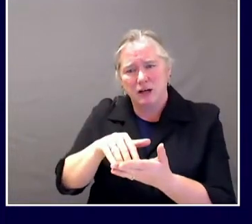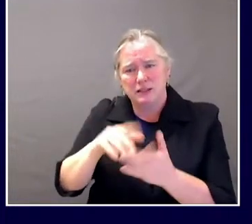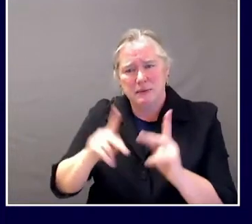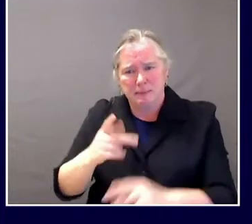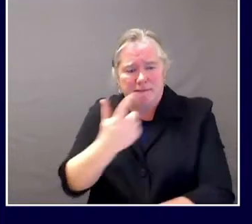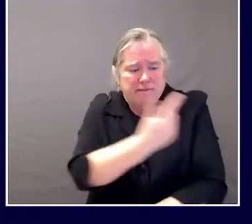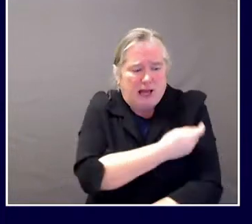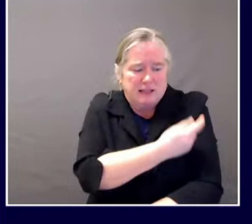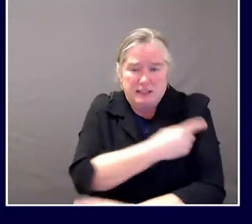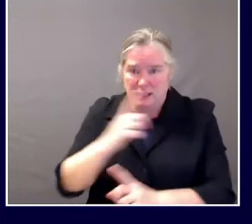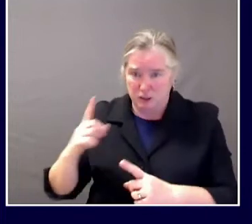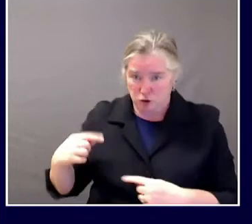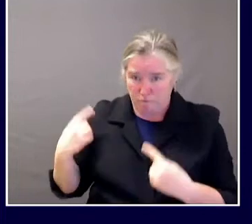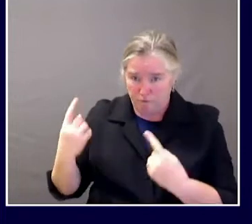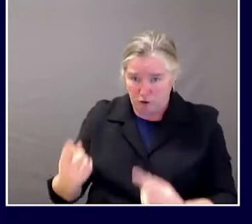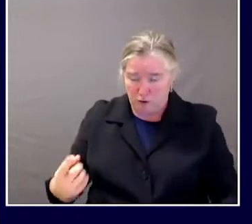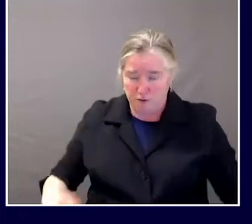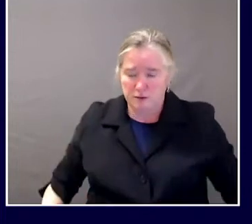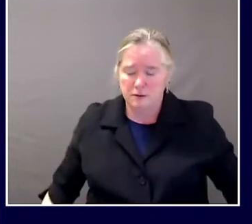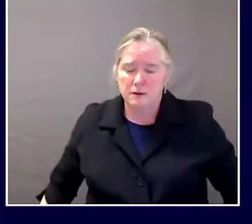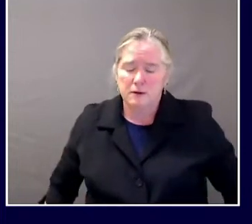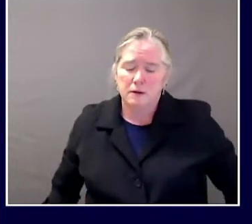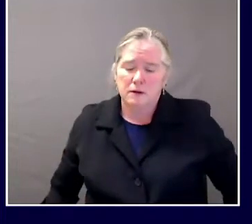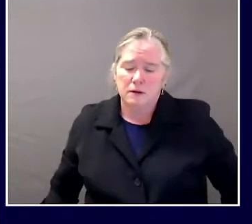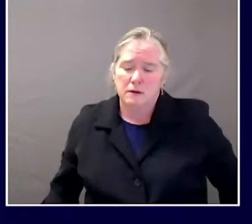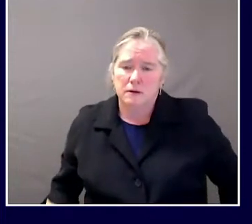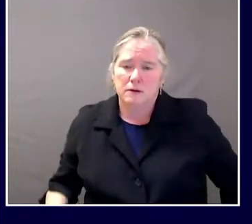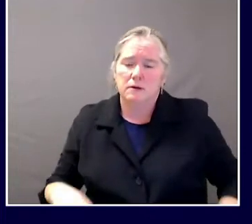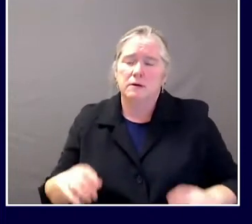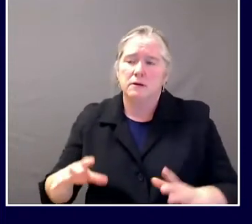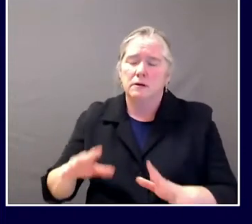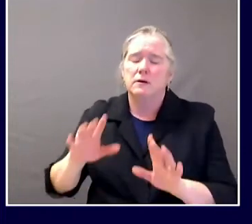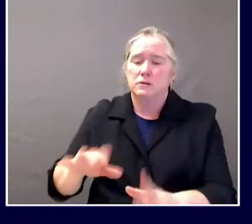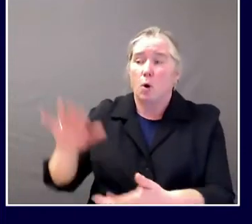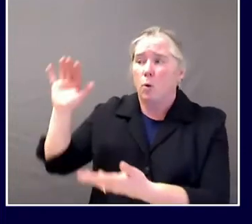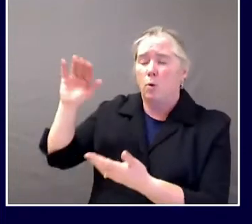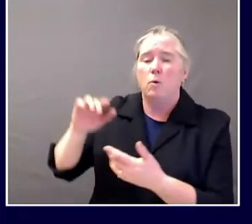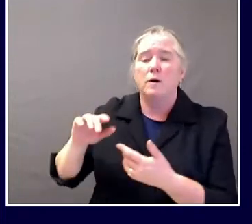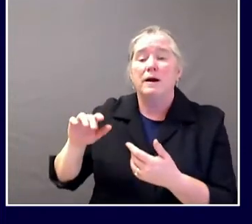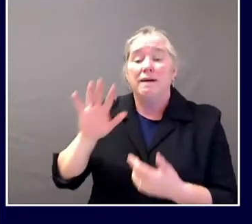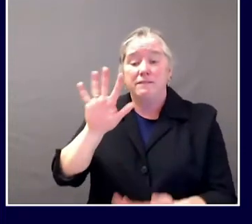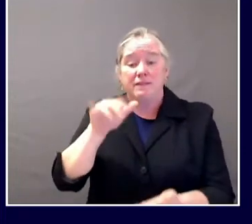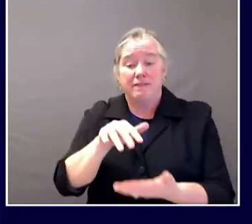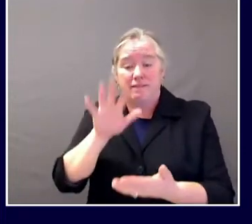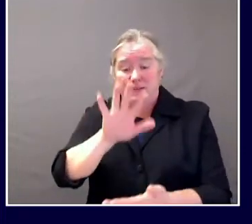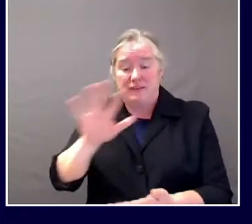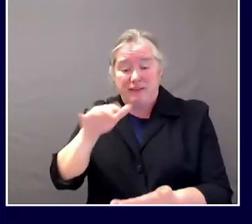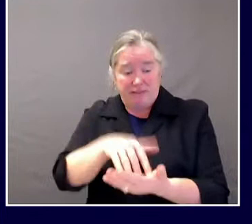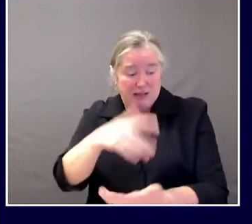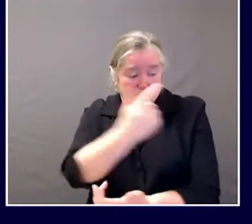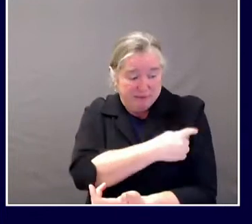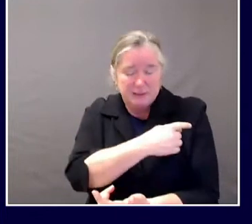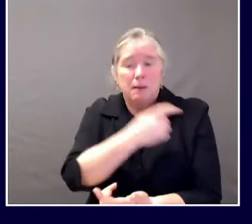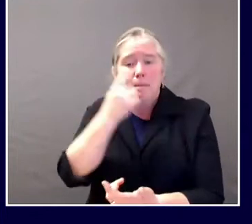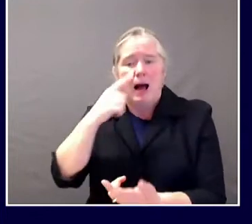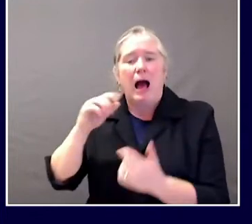far. Out of how many doses that we've received? What's the latest on that? Okay, so